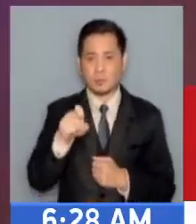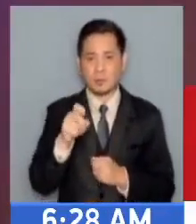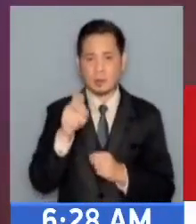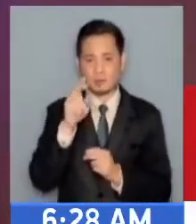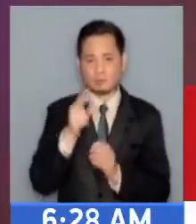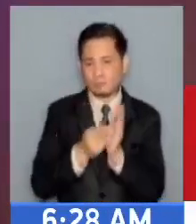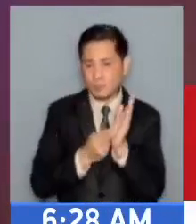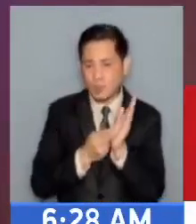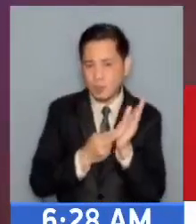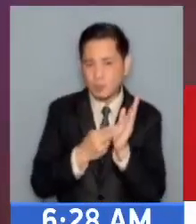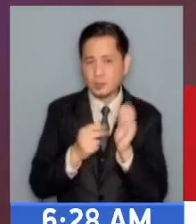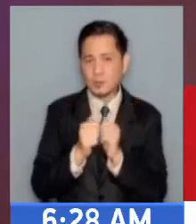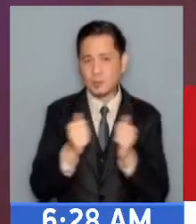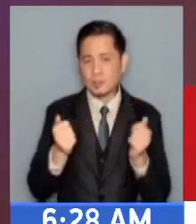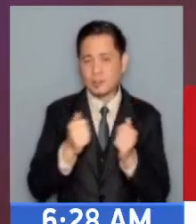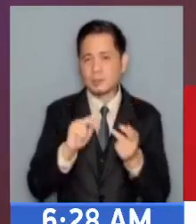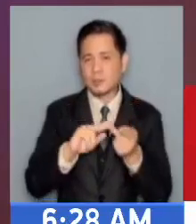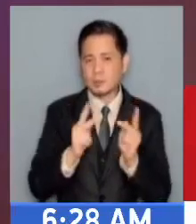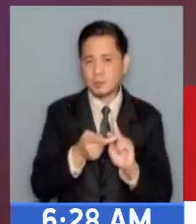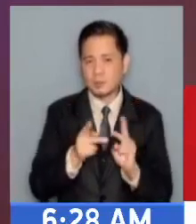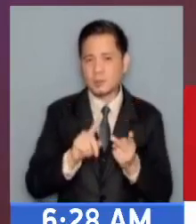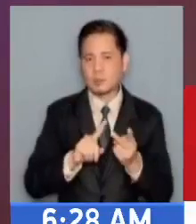your partner enough to...